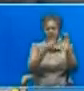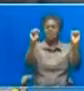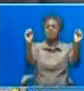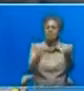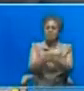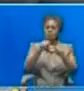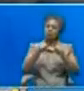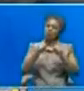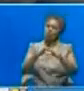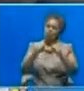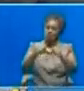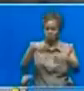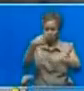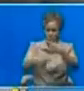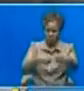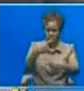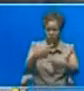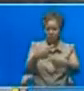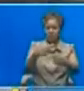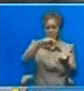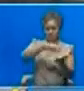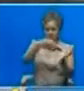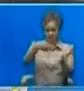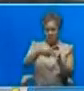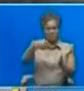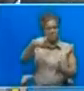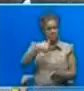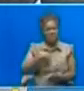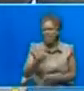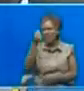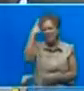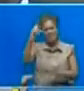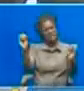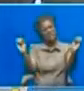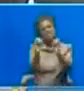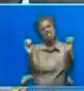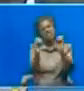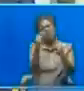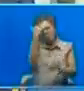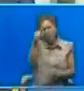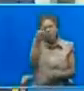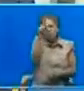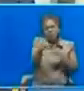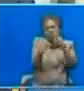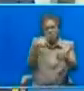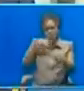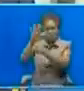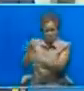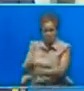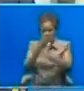not continue with the proceedings. So I don't even understand how you can accuse me of being biased,